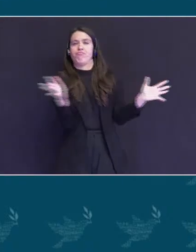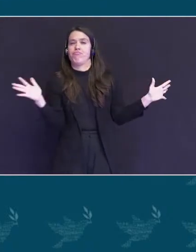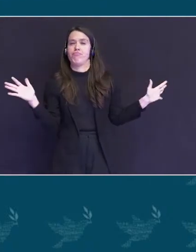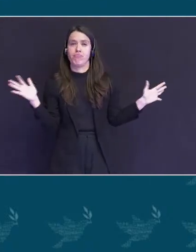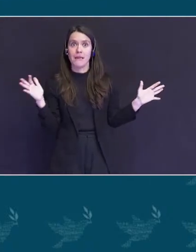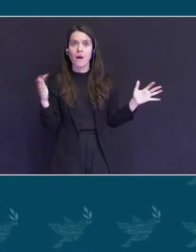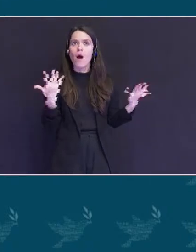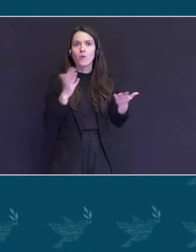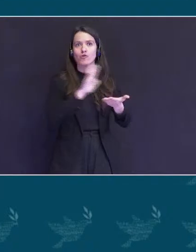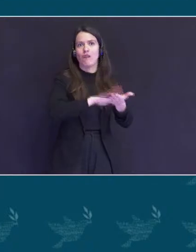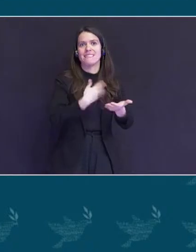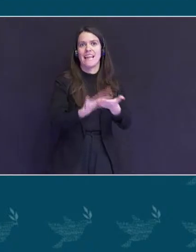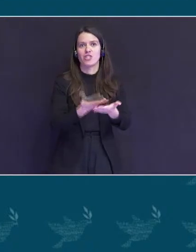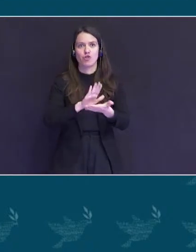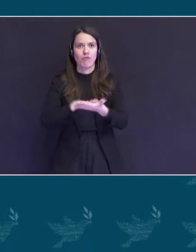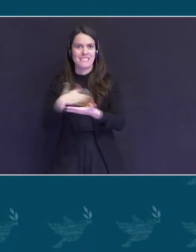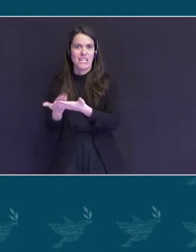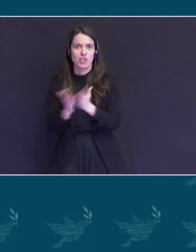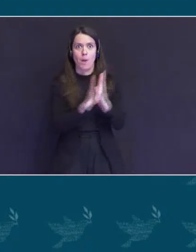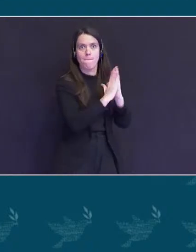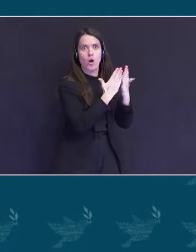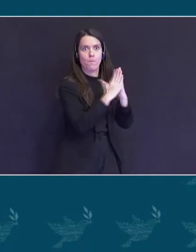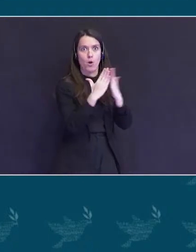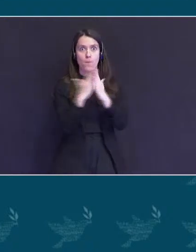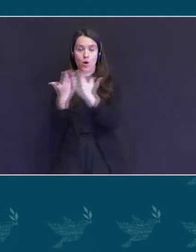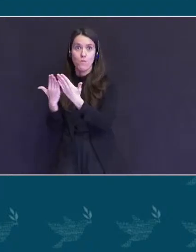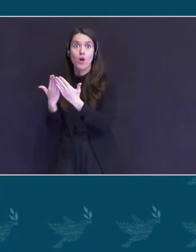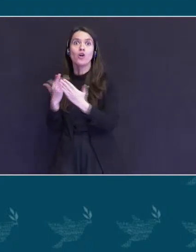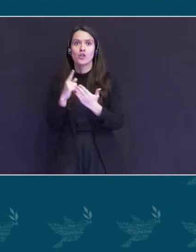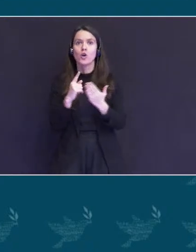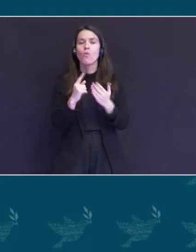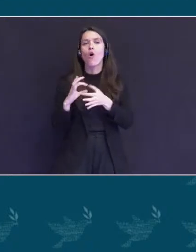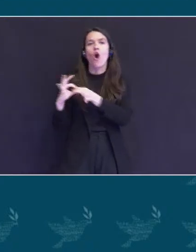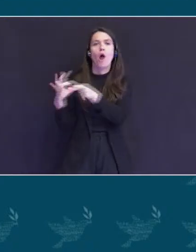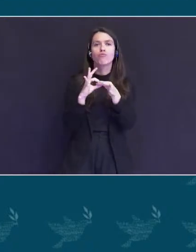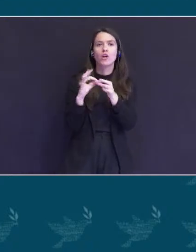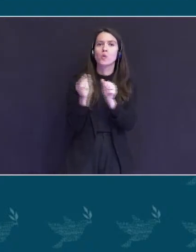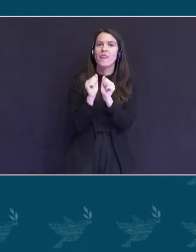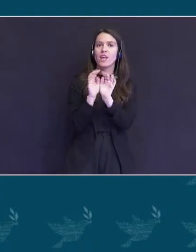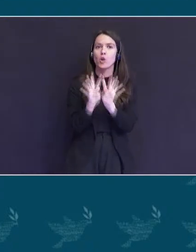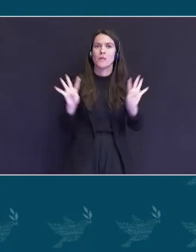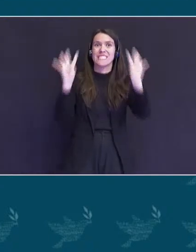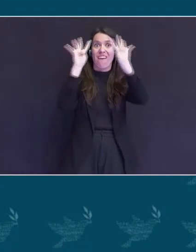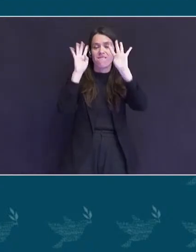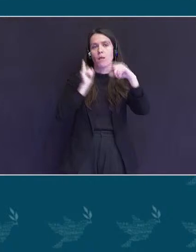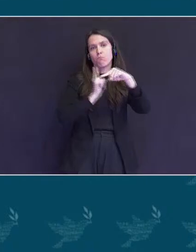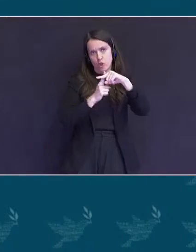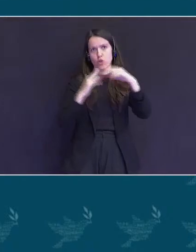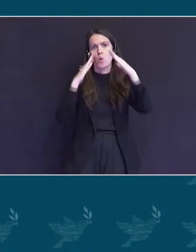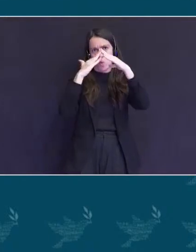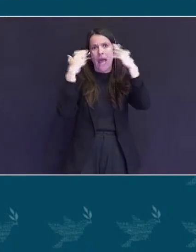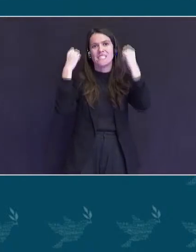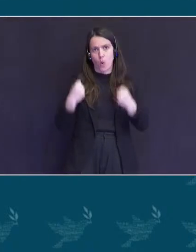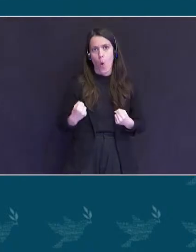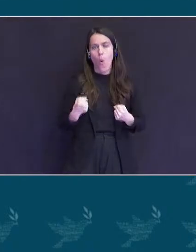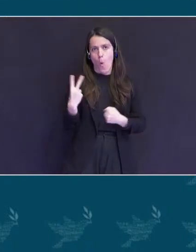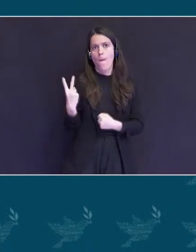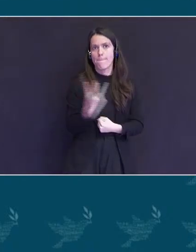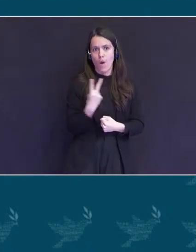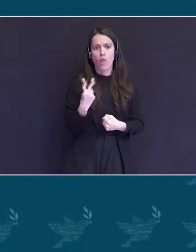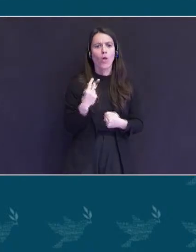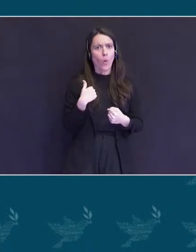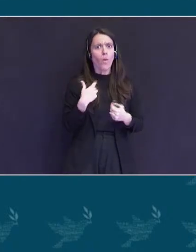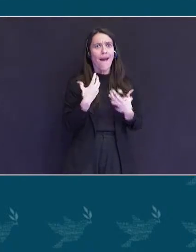books. And in cooperation with UNICEF, but even more importantly with UNESCO, we have conducted